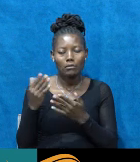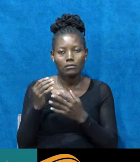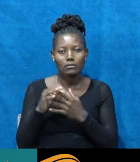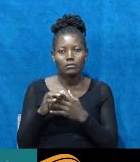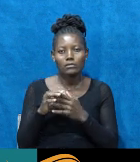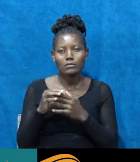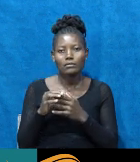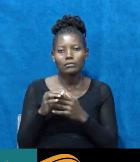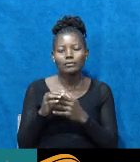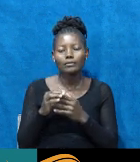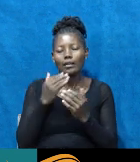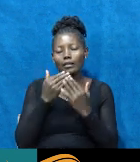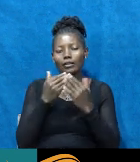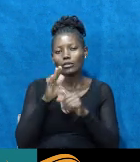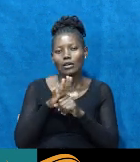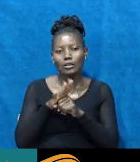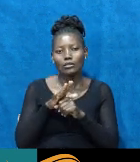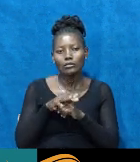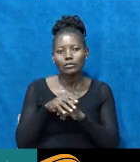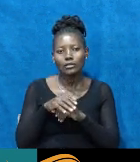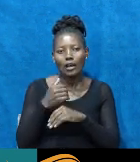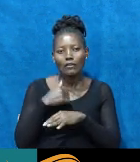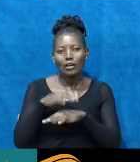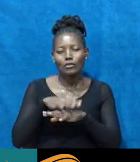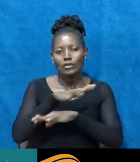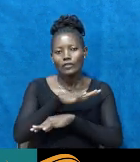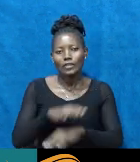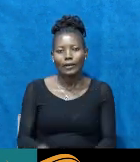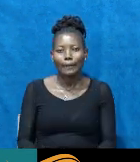our website. Thank you for making time and have a good evening.